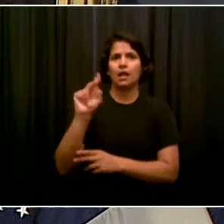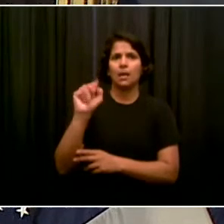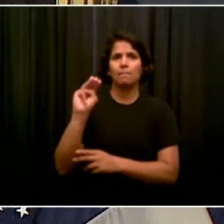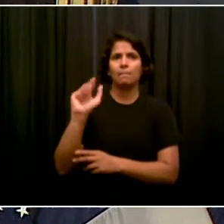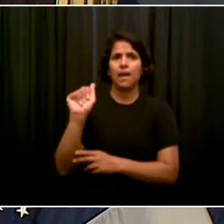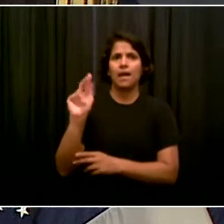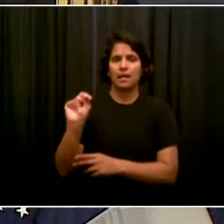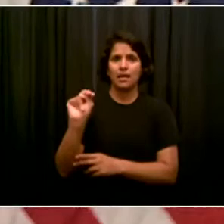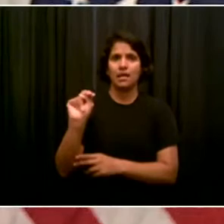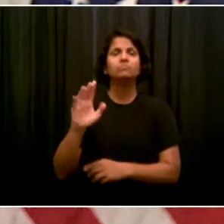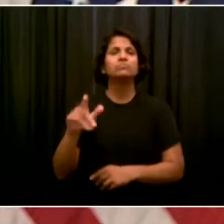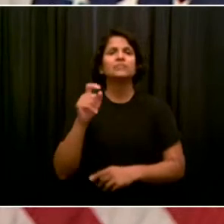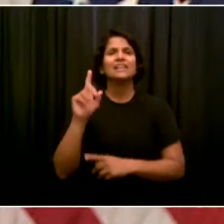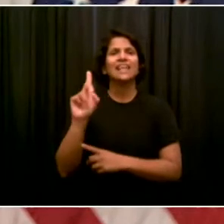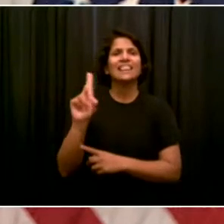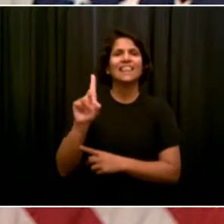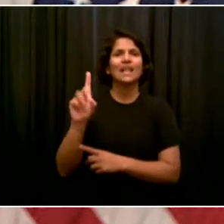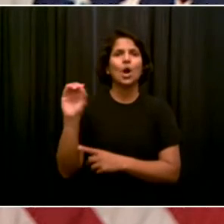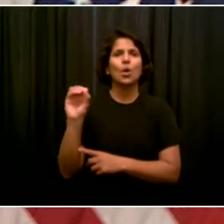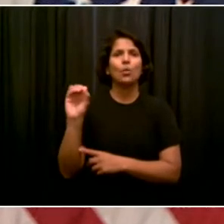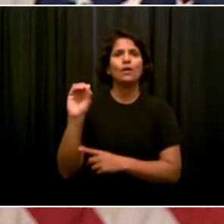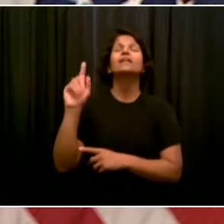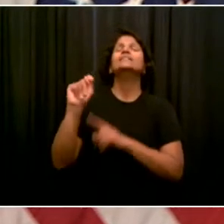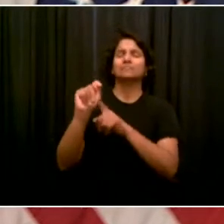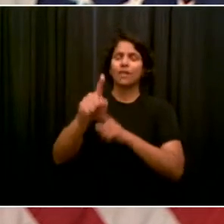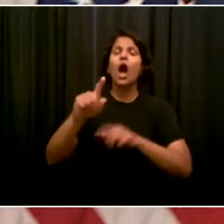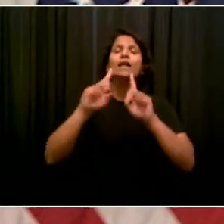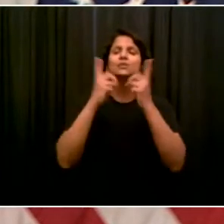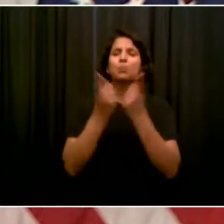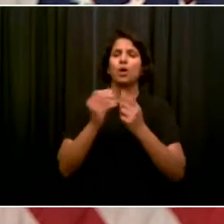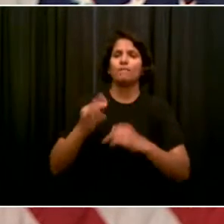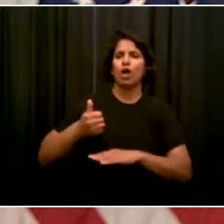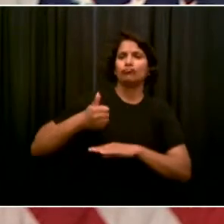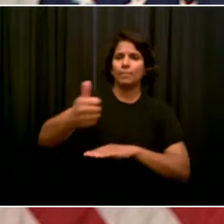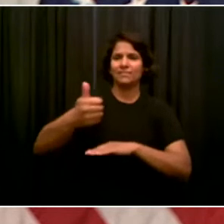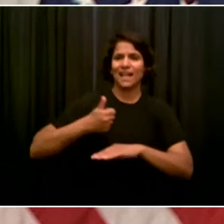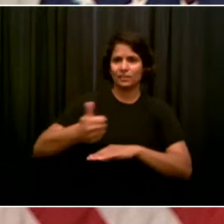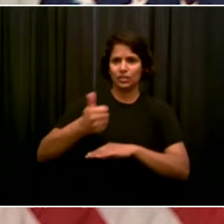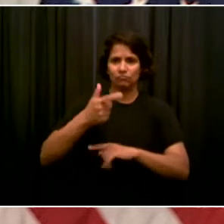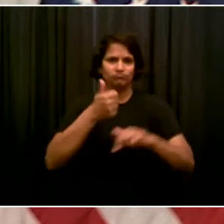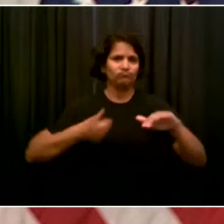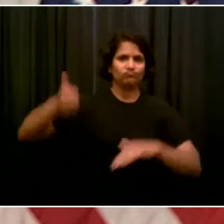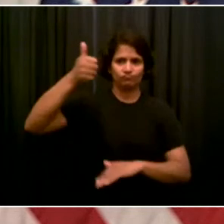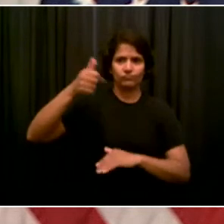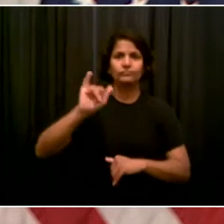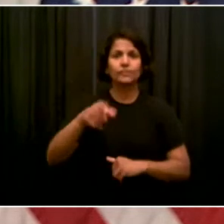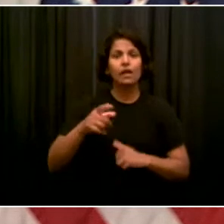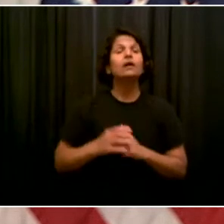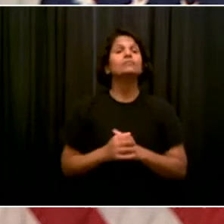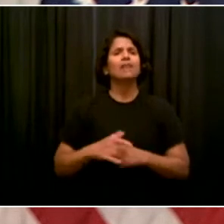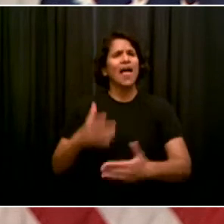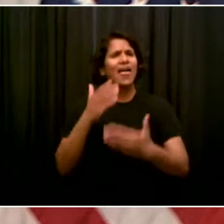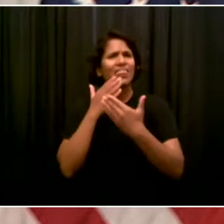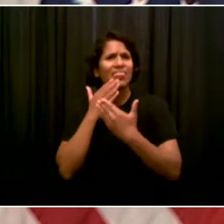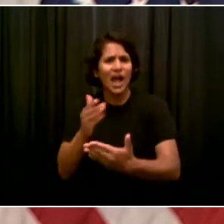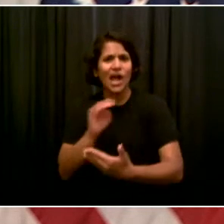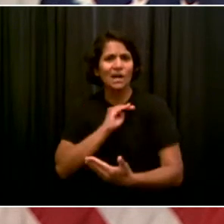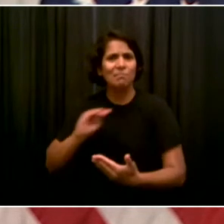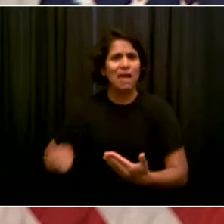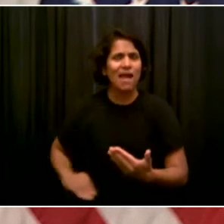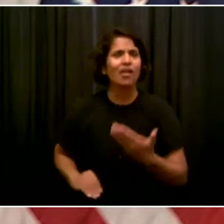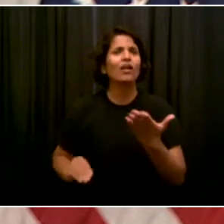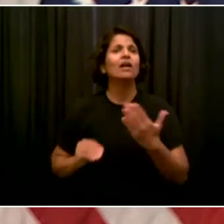who, as you've noted, worked for a long time on this issue, and I'm thrilled that we've actually been able to come up with a program, come up